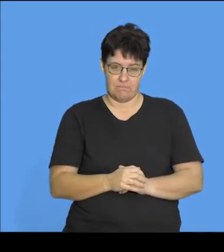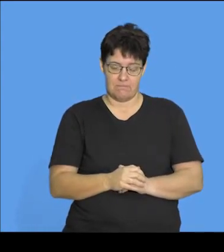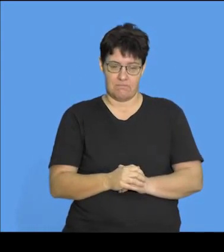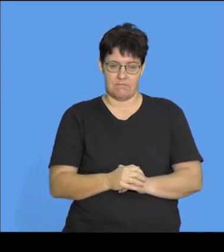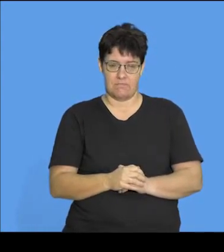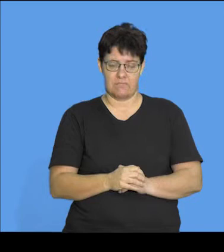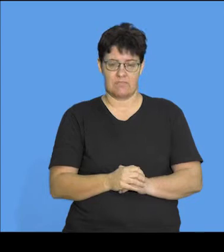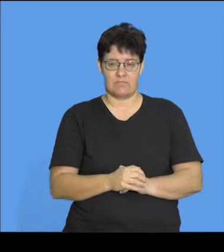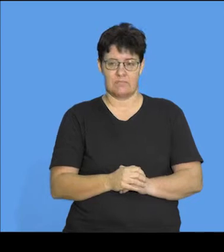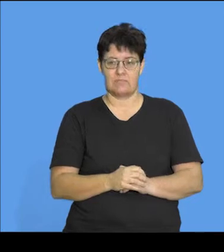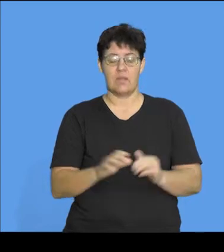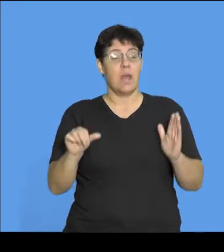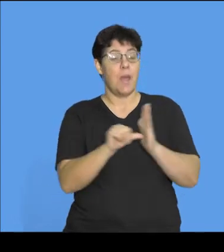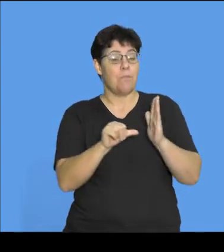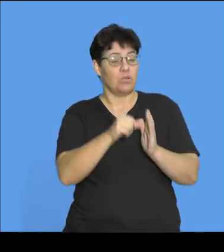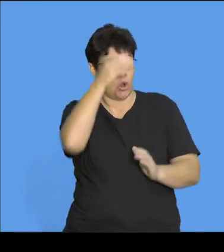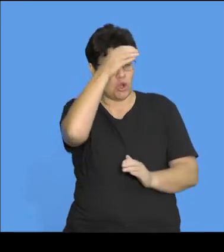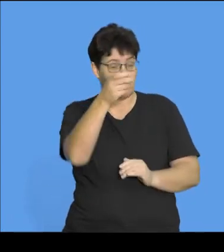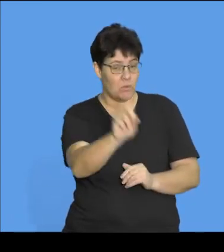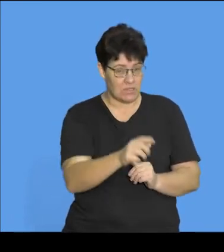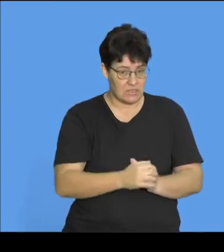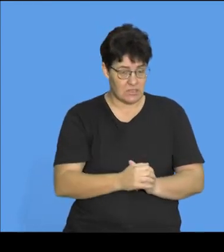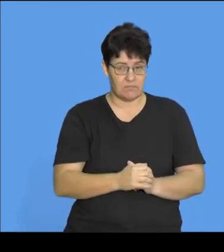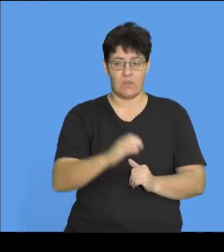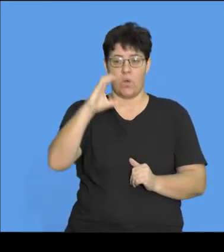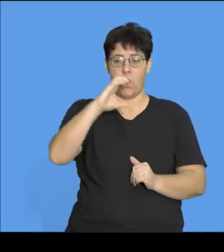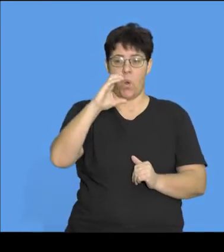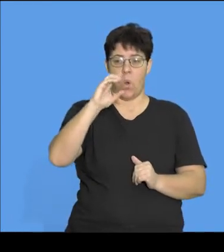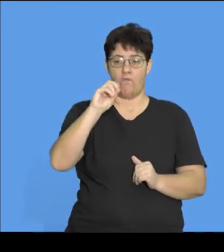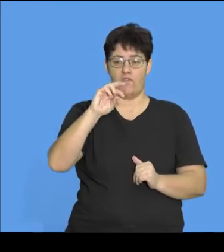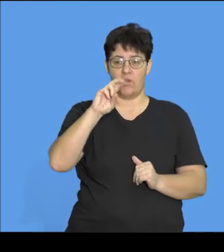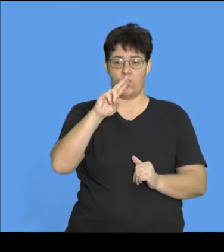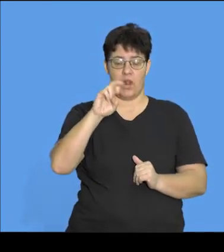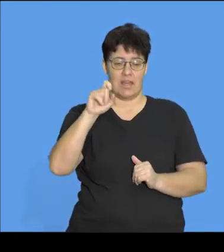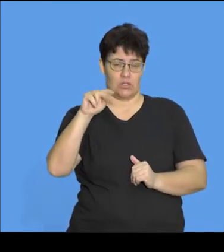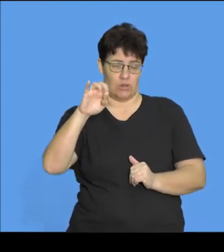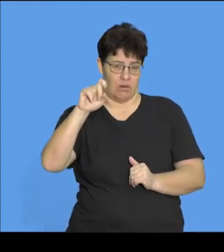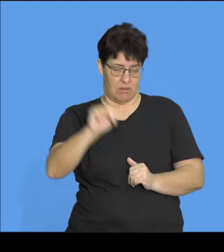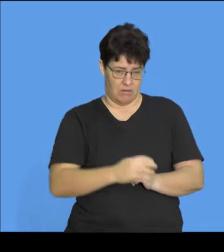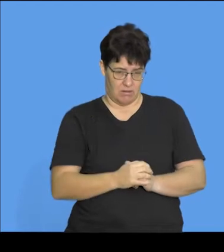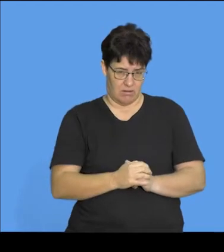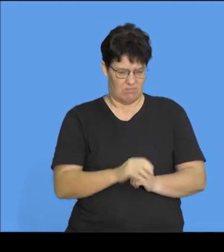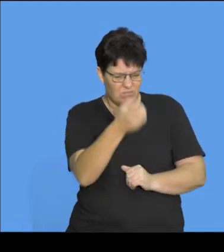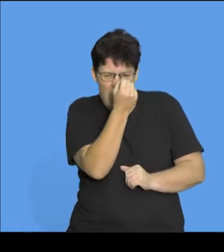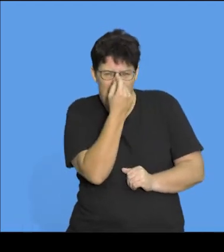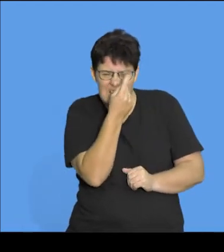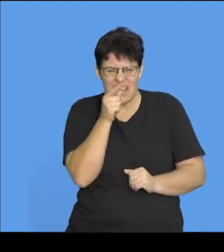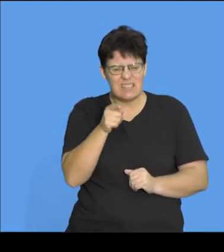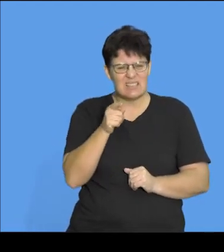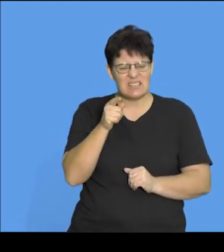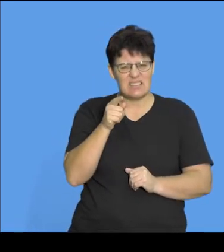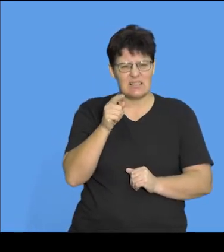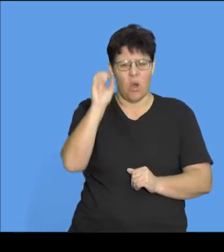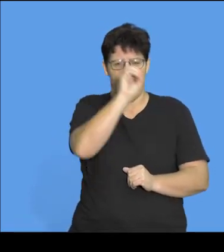One of the key concepts, as we discussed, was ovulation. What do we understand by the concept of ovulation? Let's try